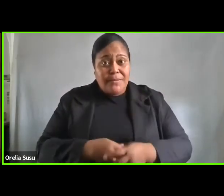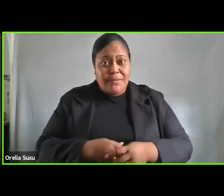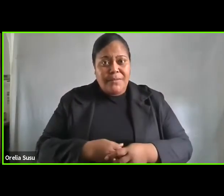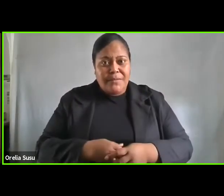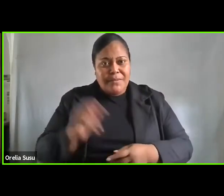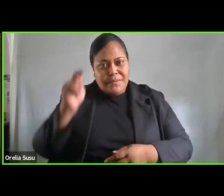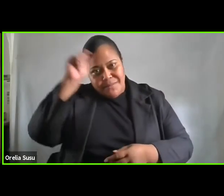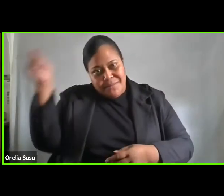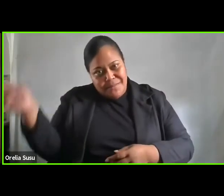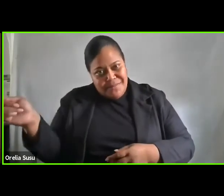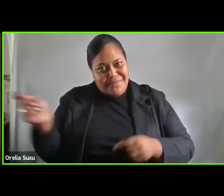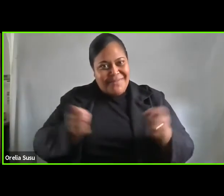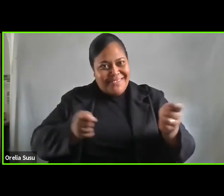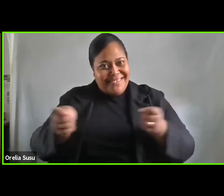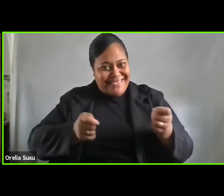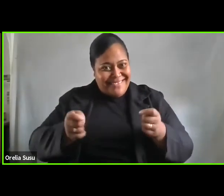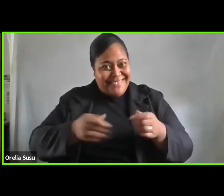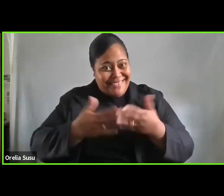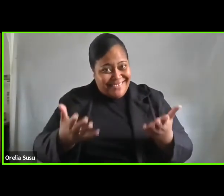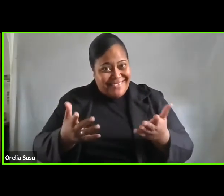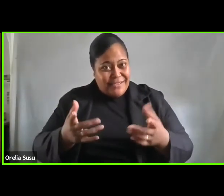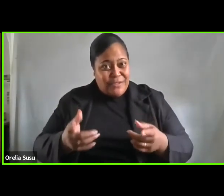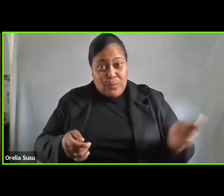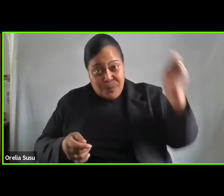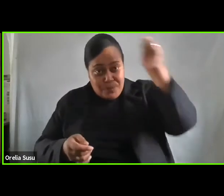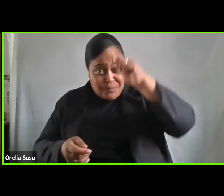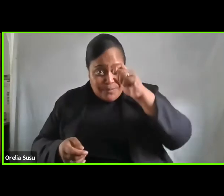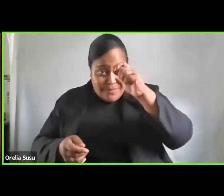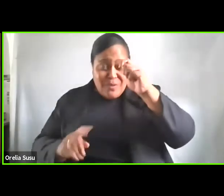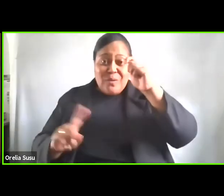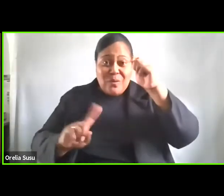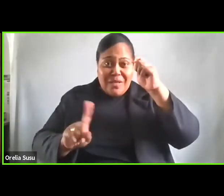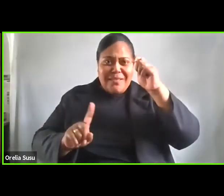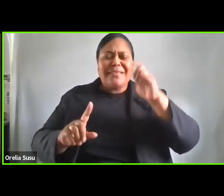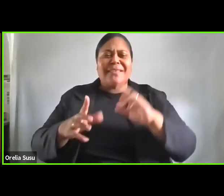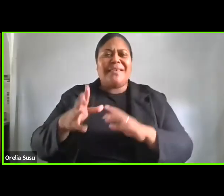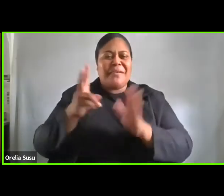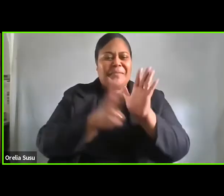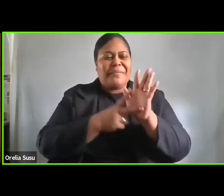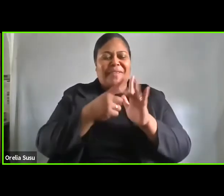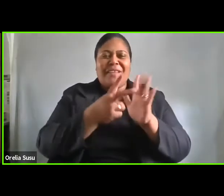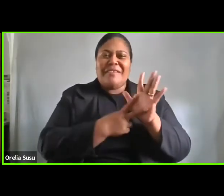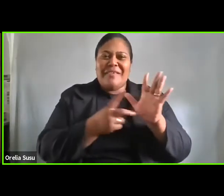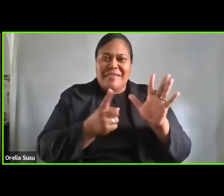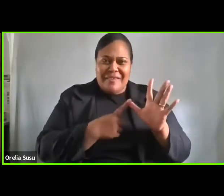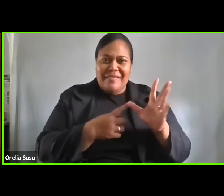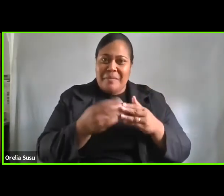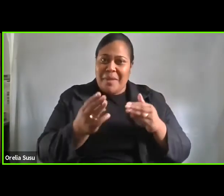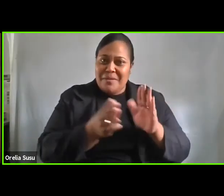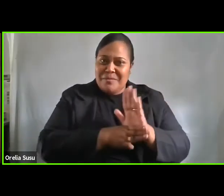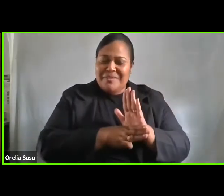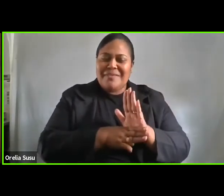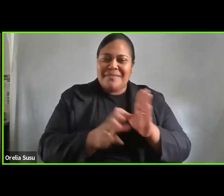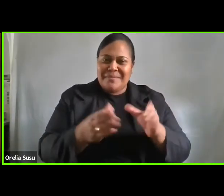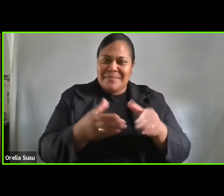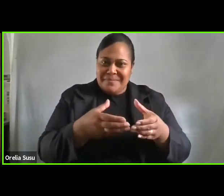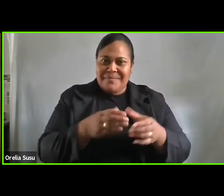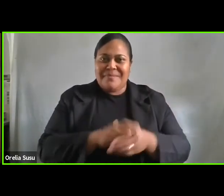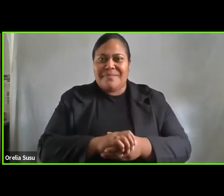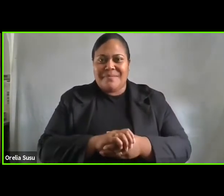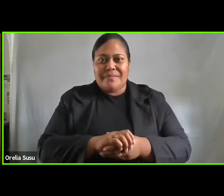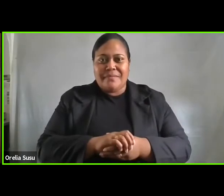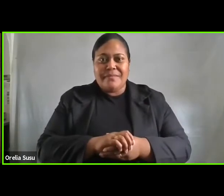so i'm speaking as diva management collective uh viva tawanga i've also been part of the diva's work